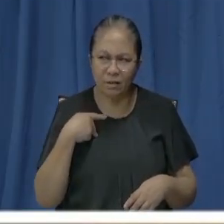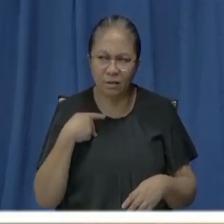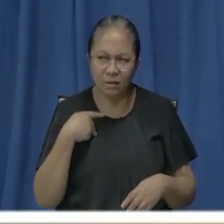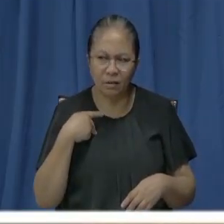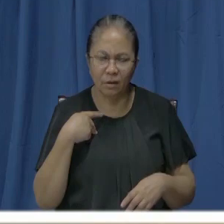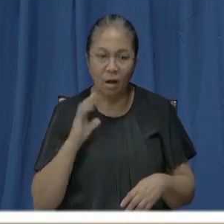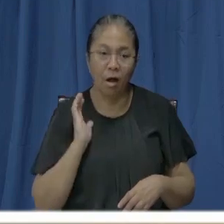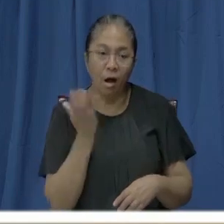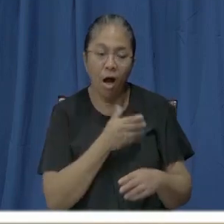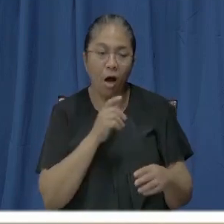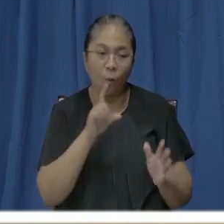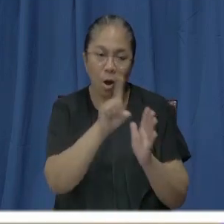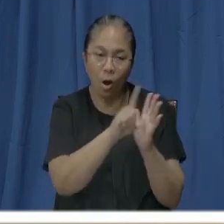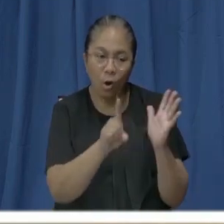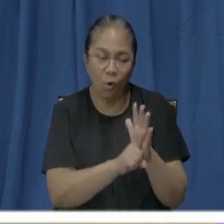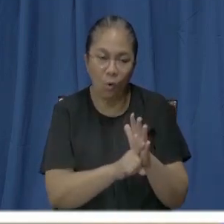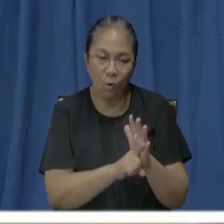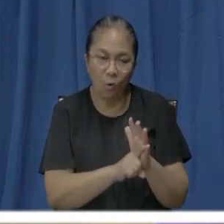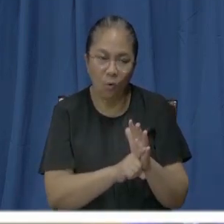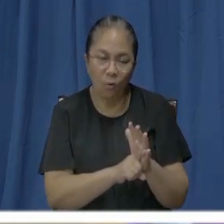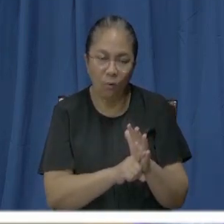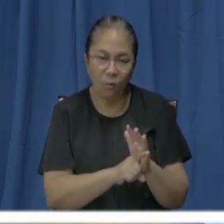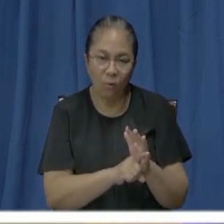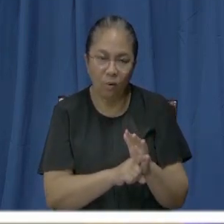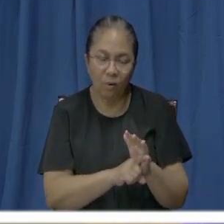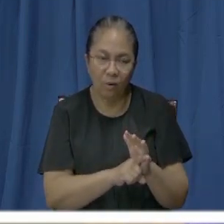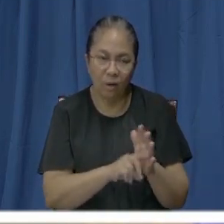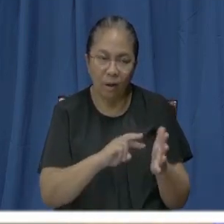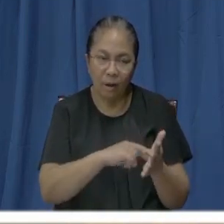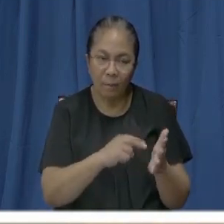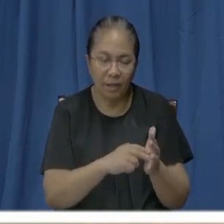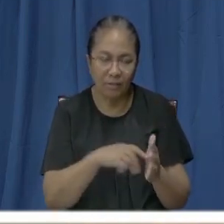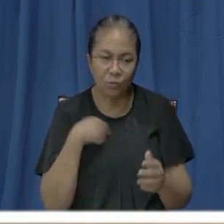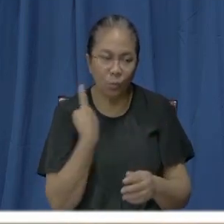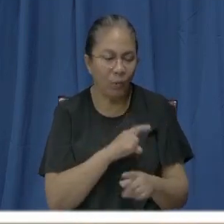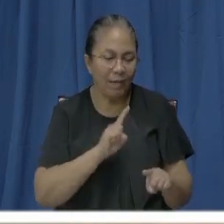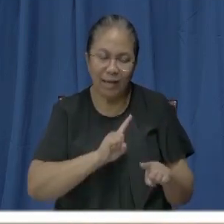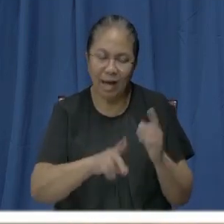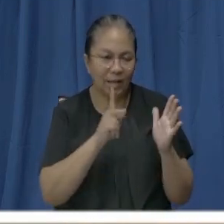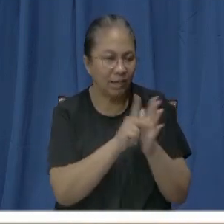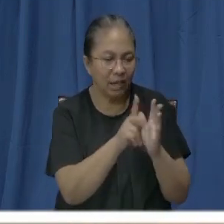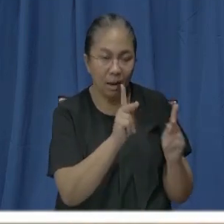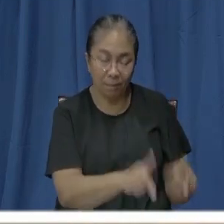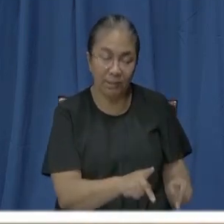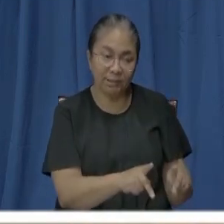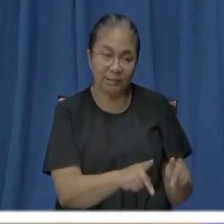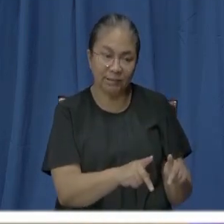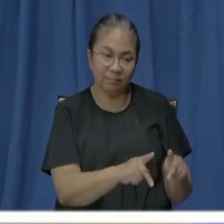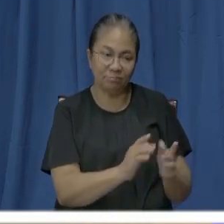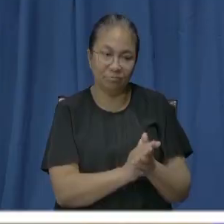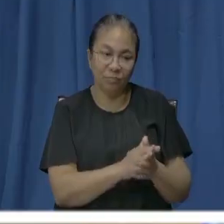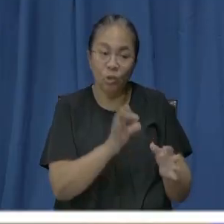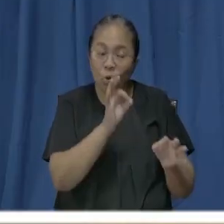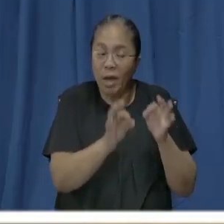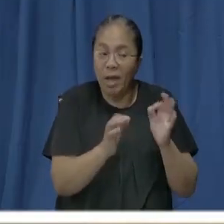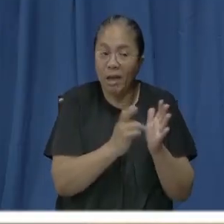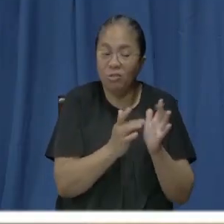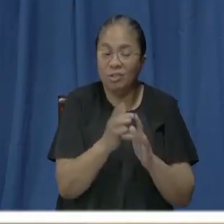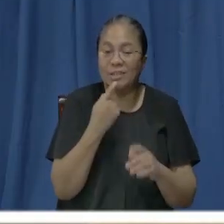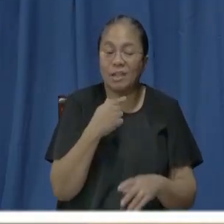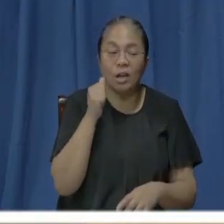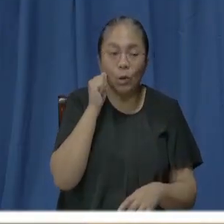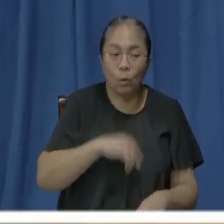our laws do not allow us to put anybody to death. So if Jesus says she must be stoned to